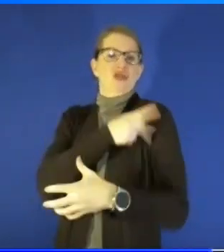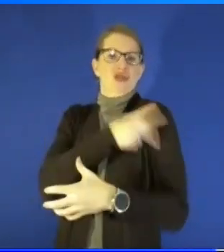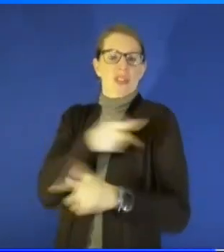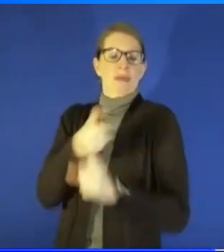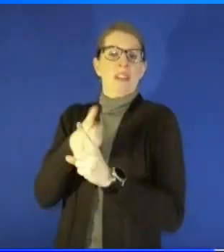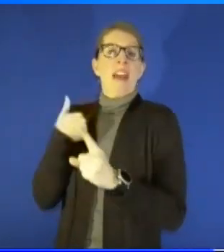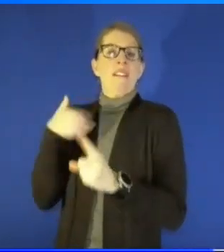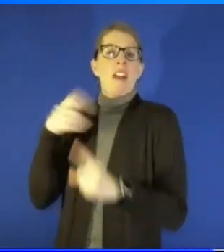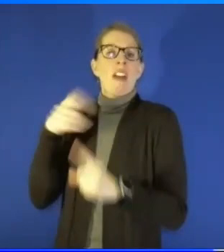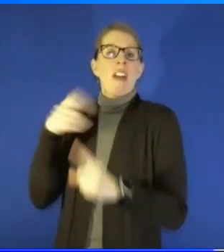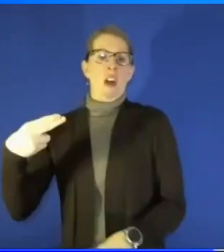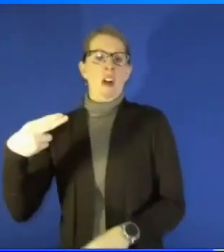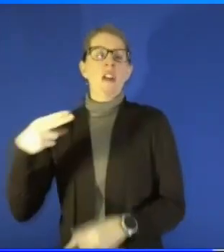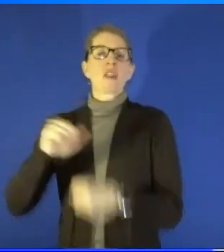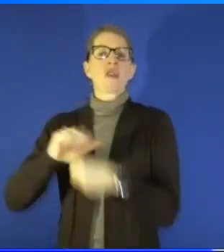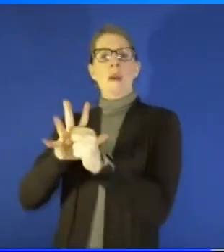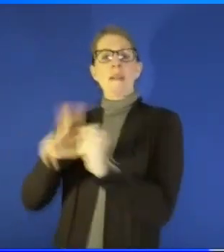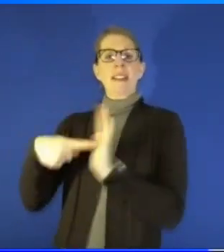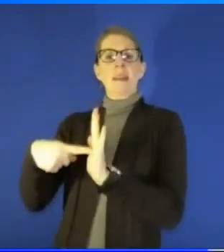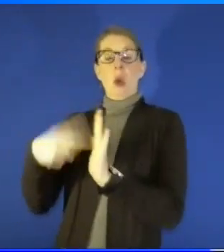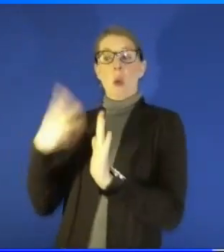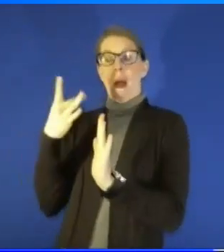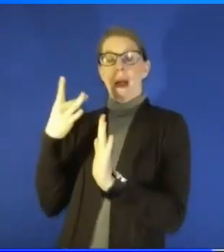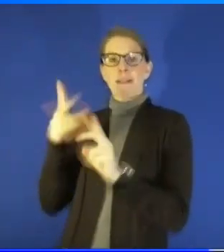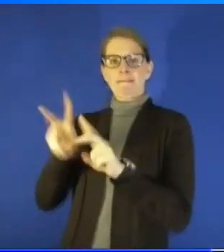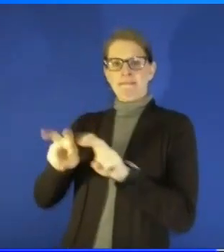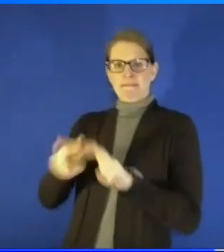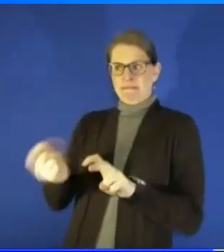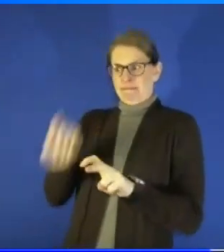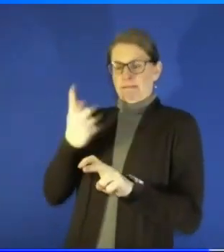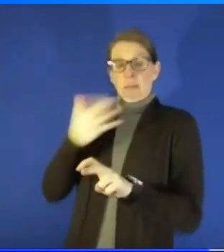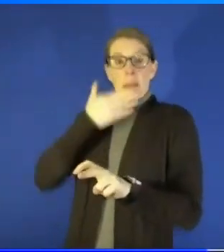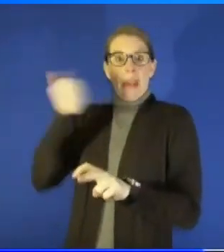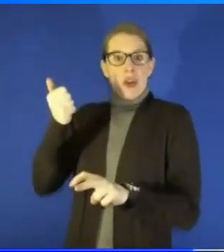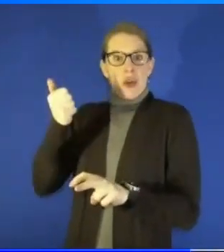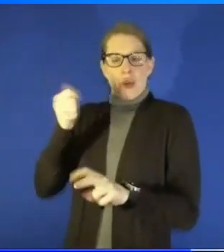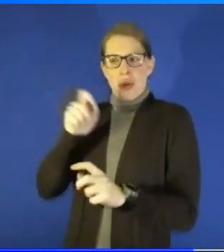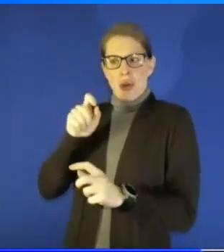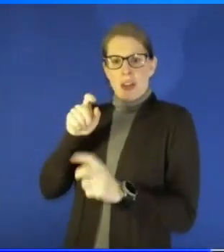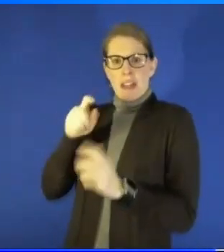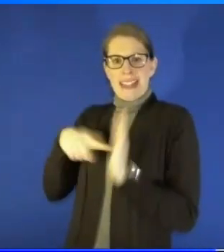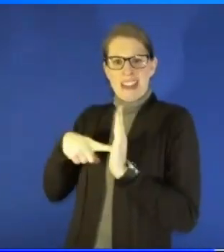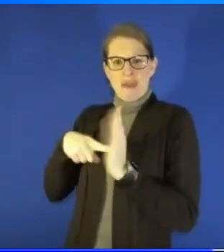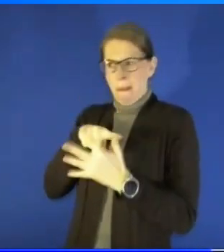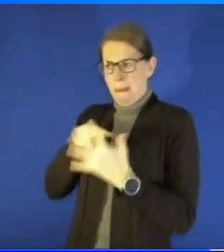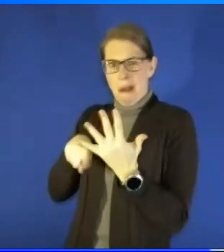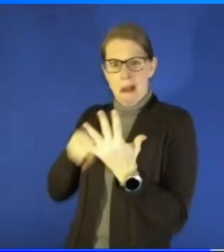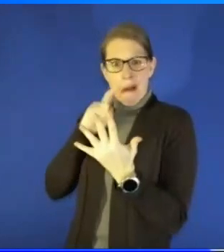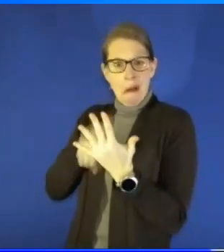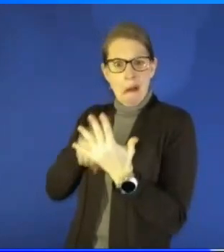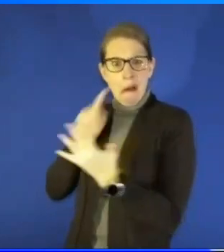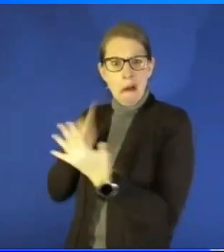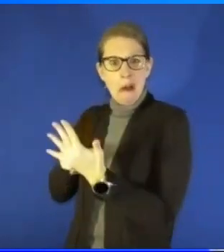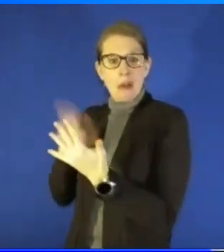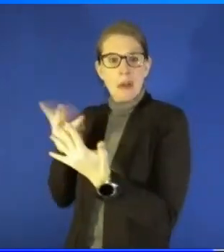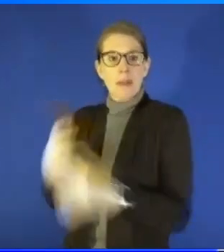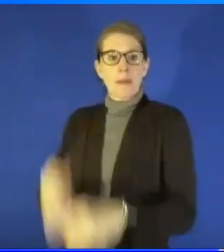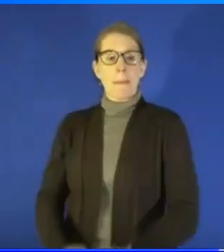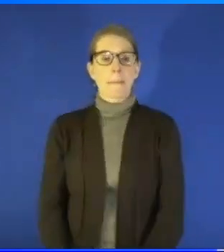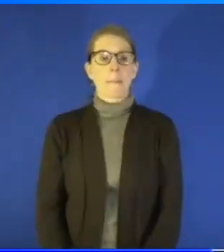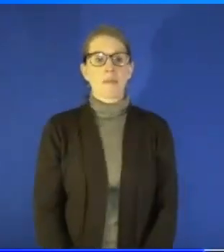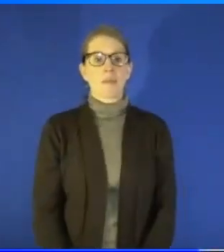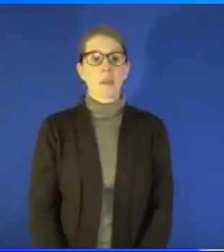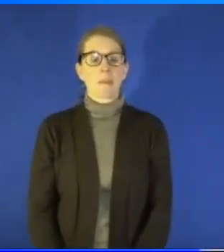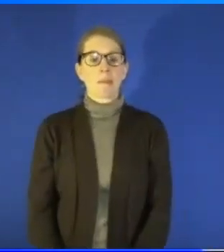that we understand better what are those syndromes that we're seeing, you know, the effect on the